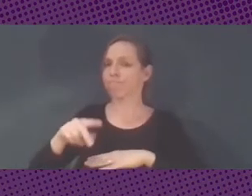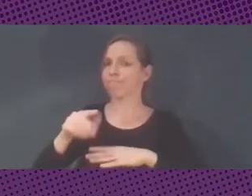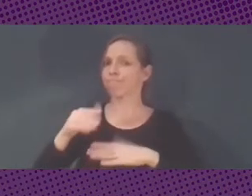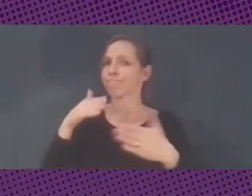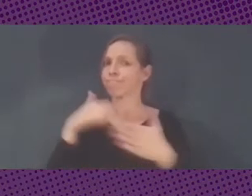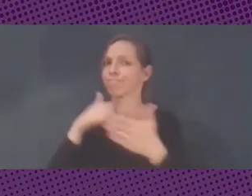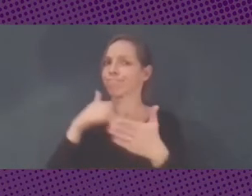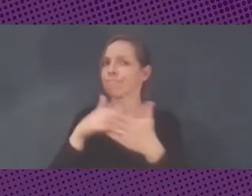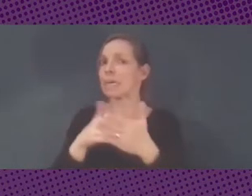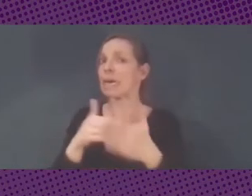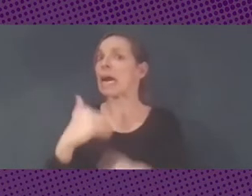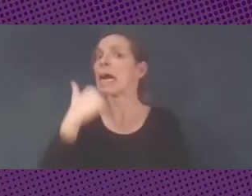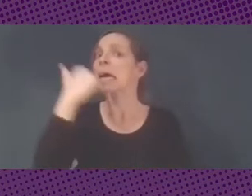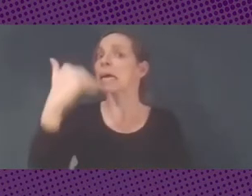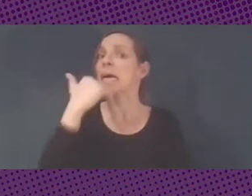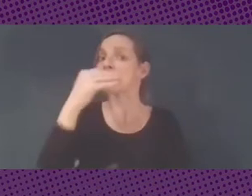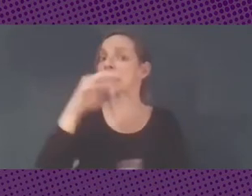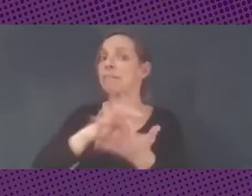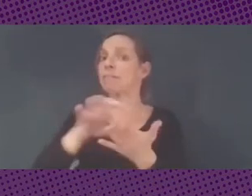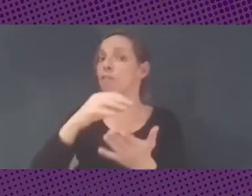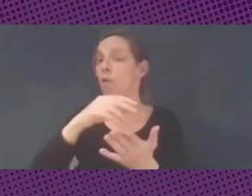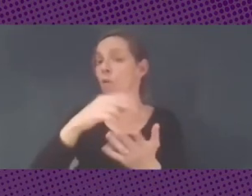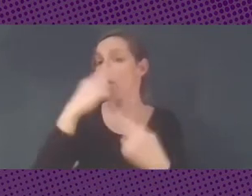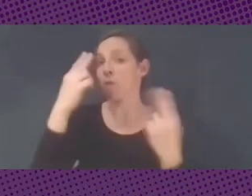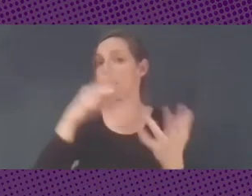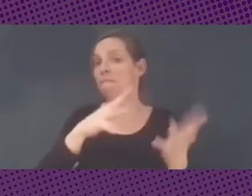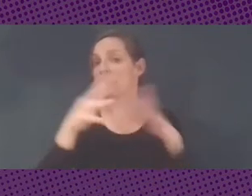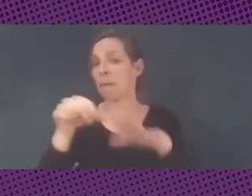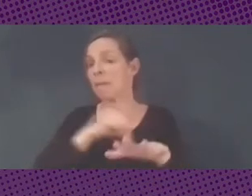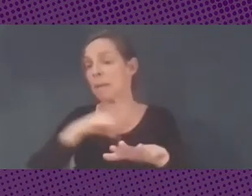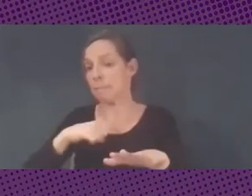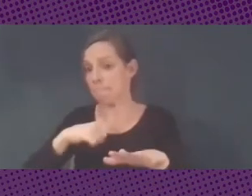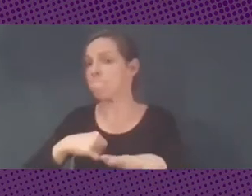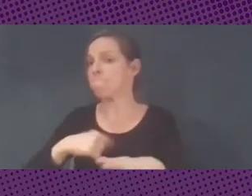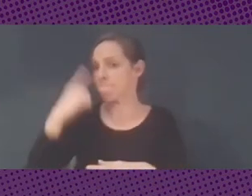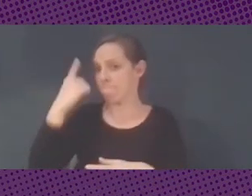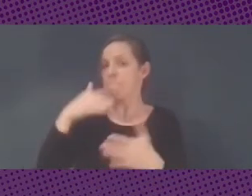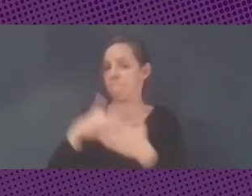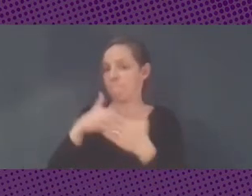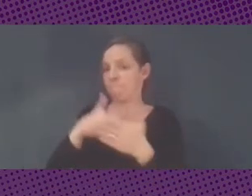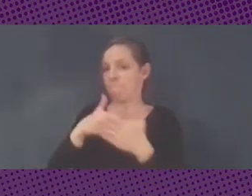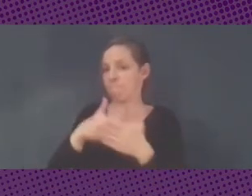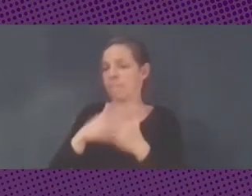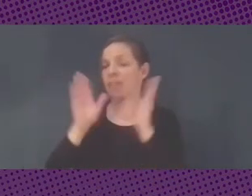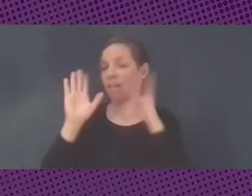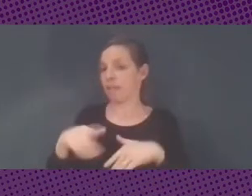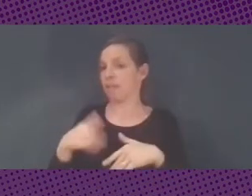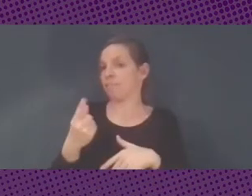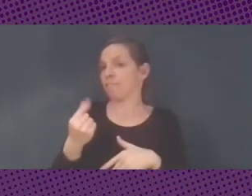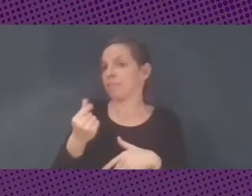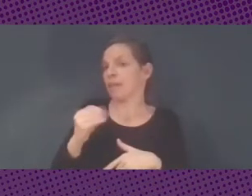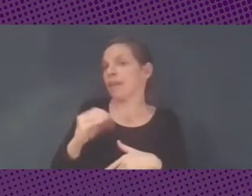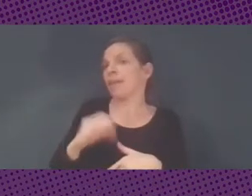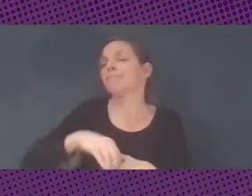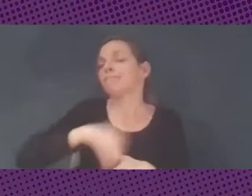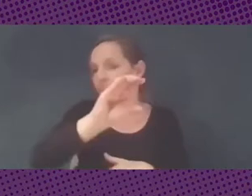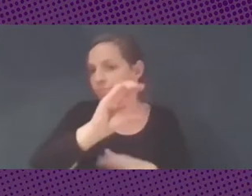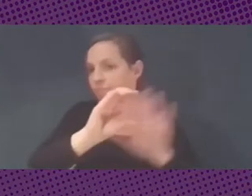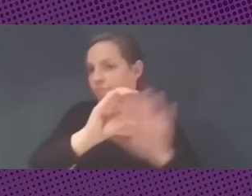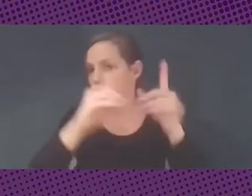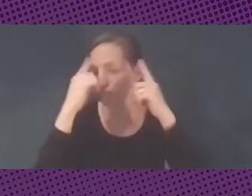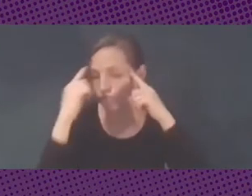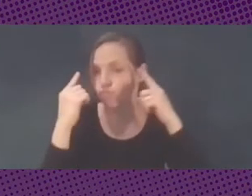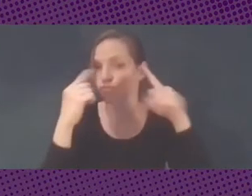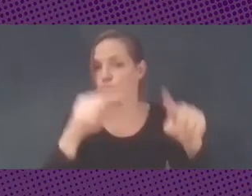transfers or to universal basic income. And where this is not enough, where this this is not enough in order to generate the steady